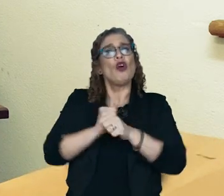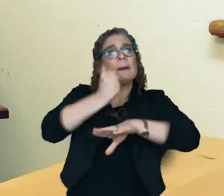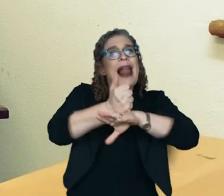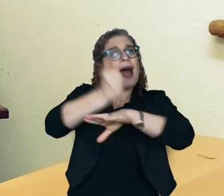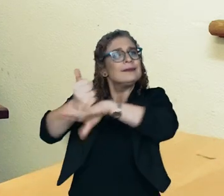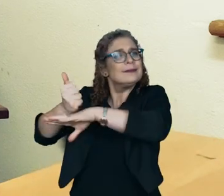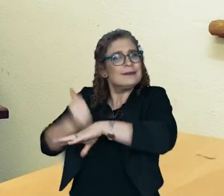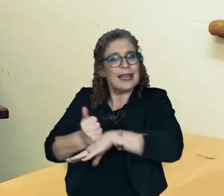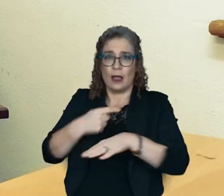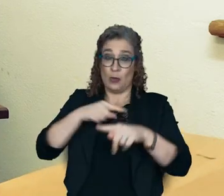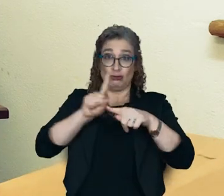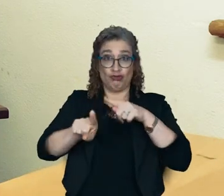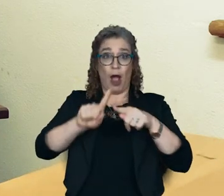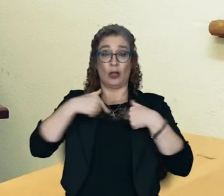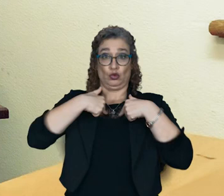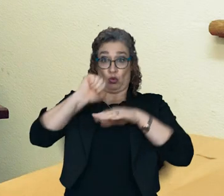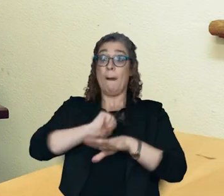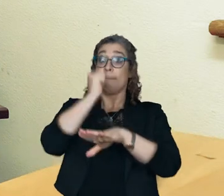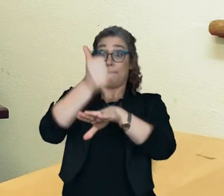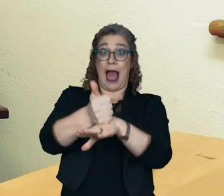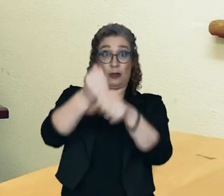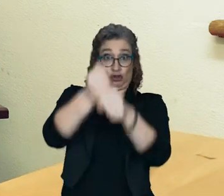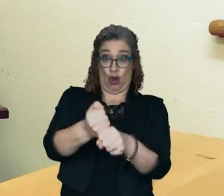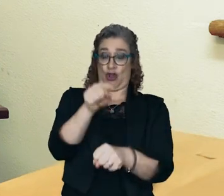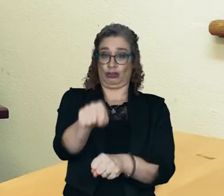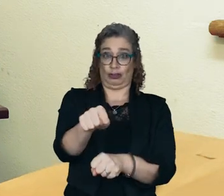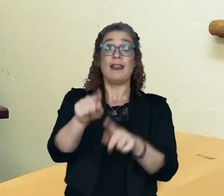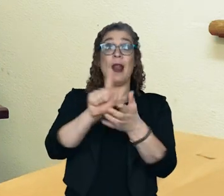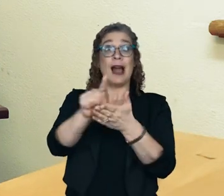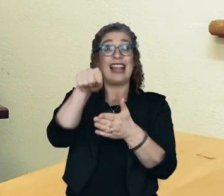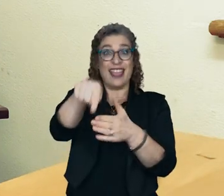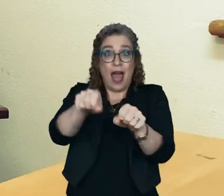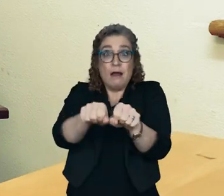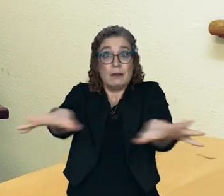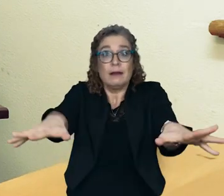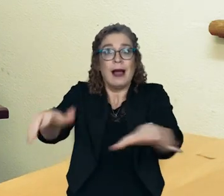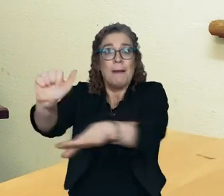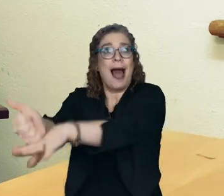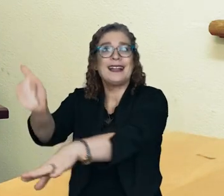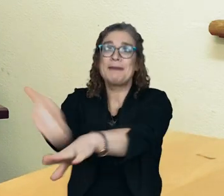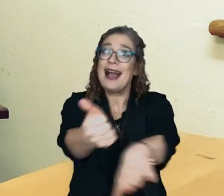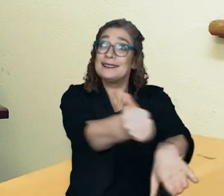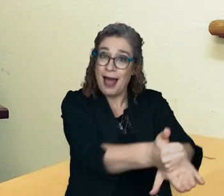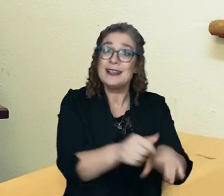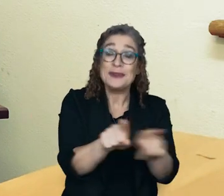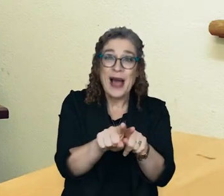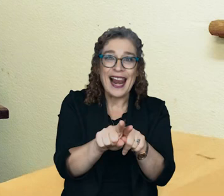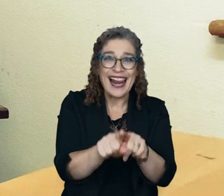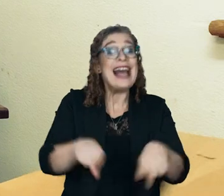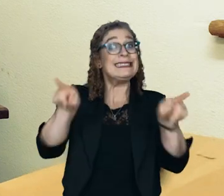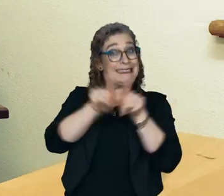is to plant churches that plant churches. In the Diocese of Mount Kilimanjaro in Tanzania, their vision is to